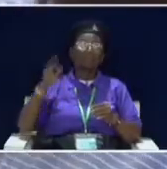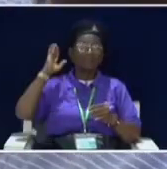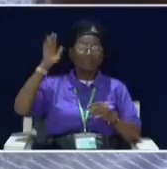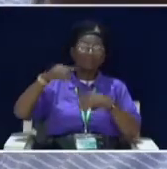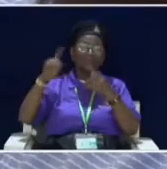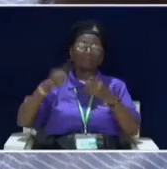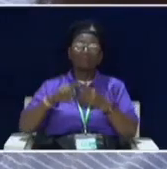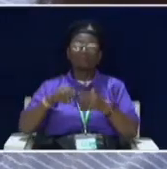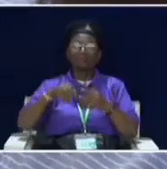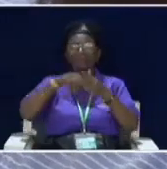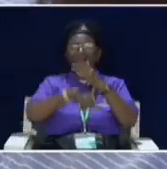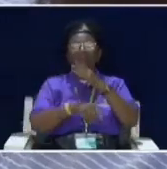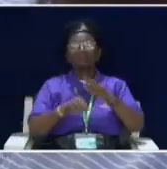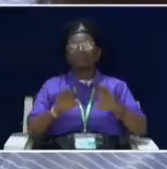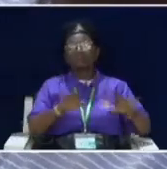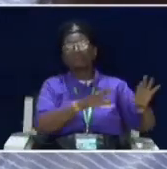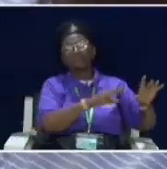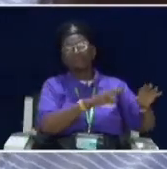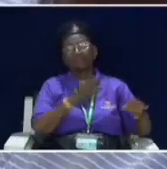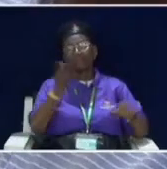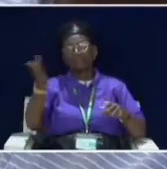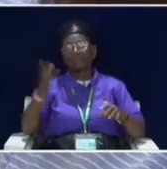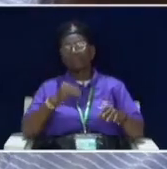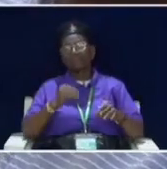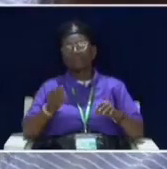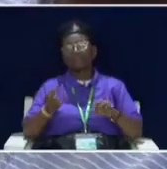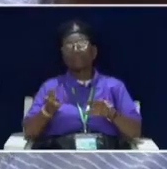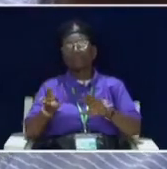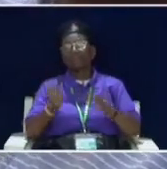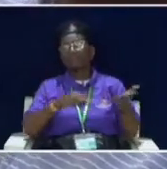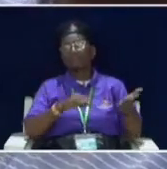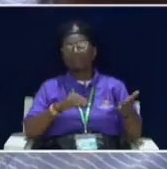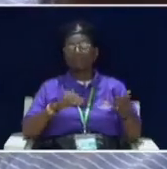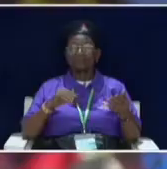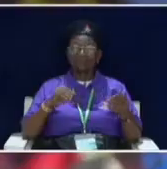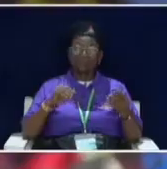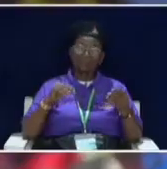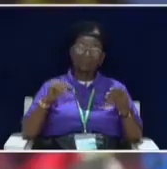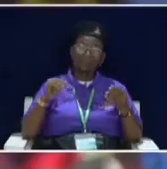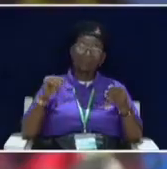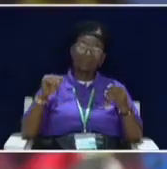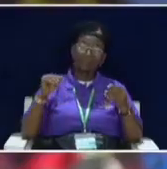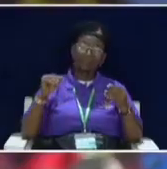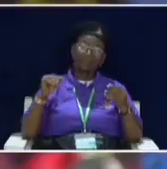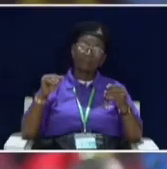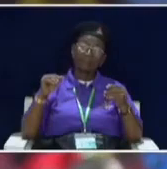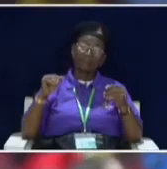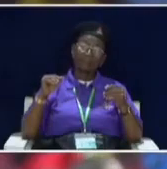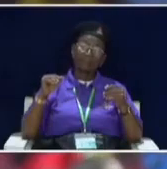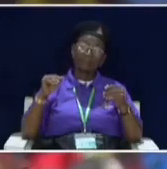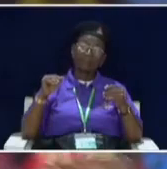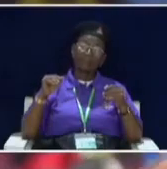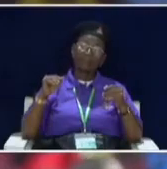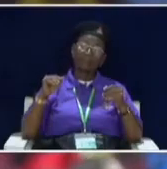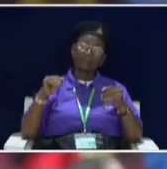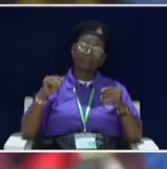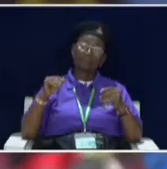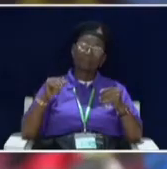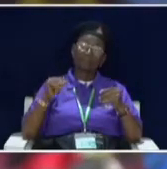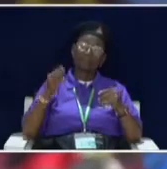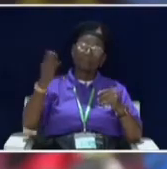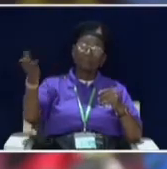To abi ka yi wo segbe otu tabi segbe osi ka si kan lu odo ka ku sinu omi. There was no time